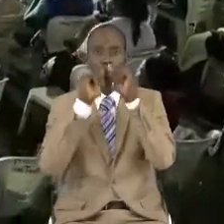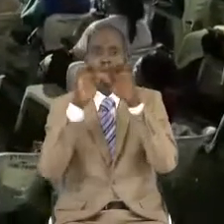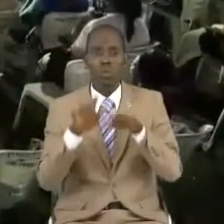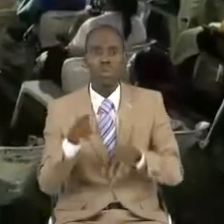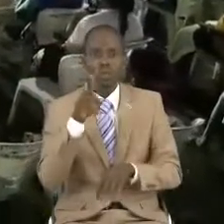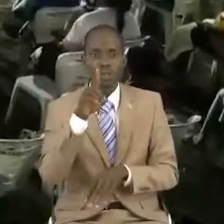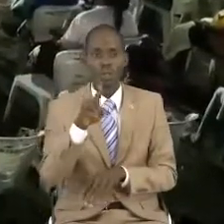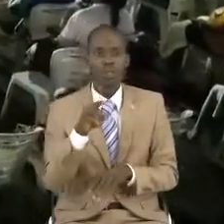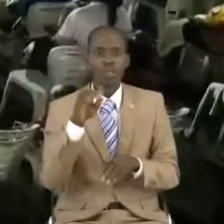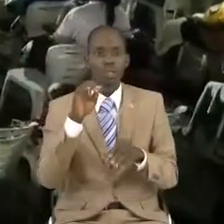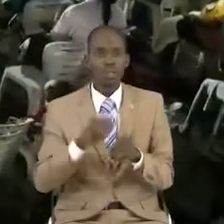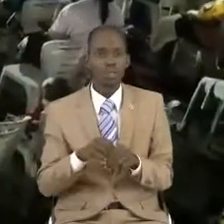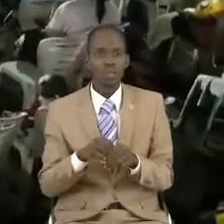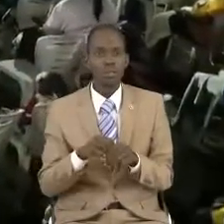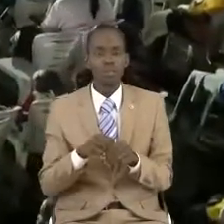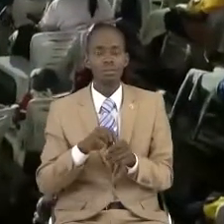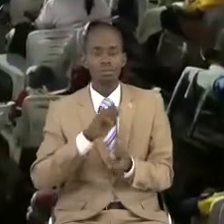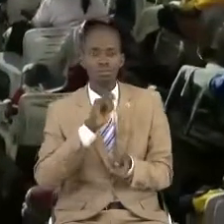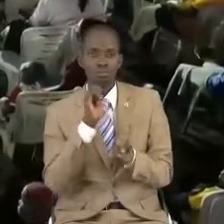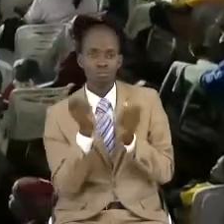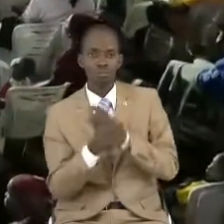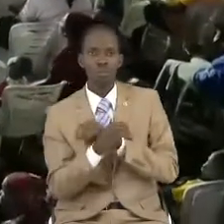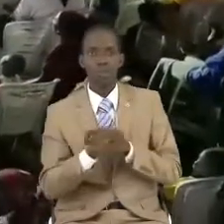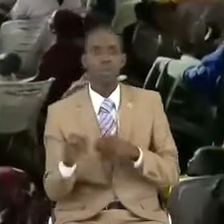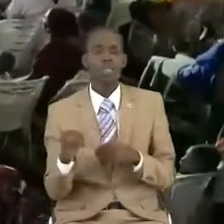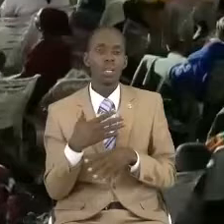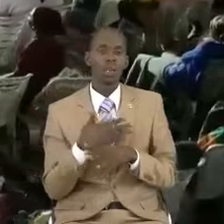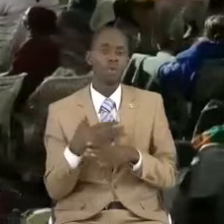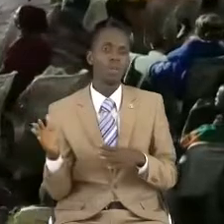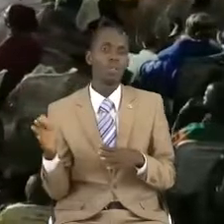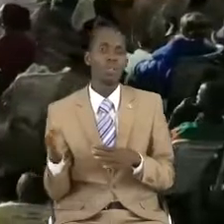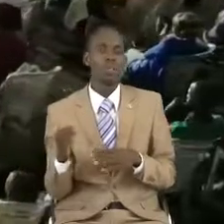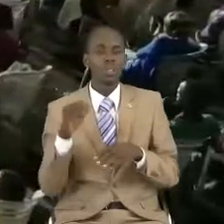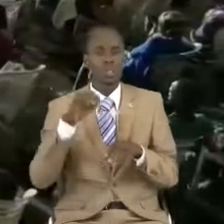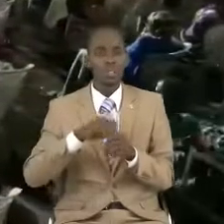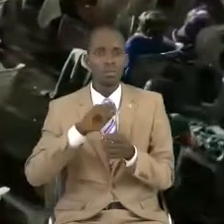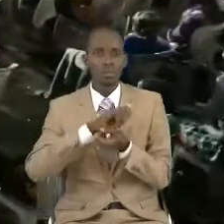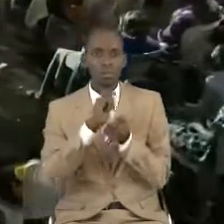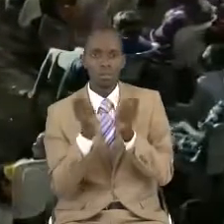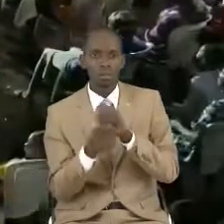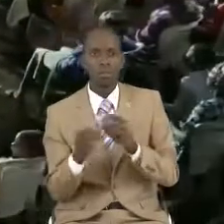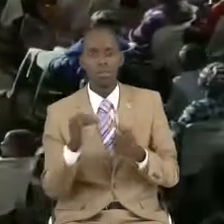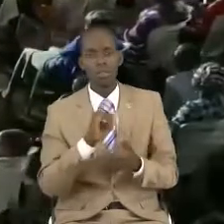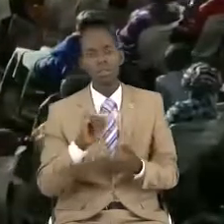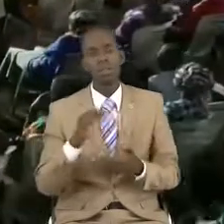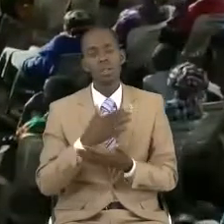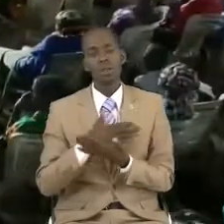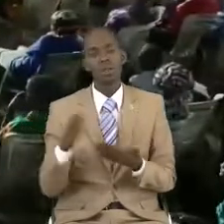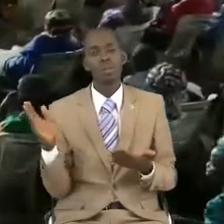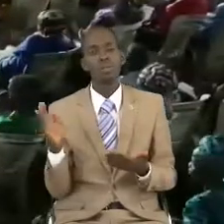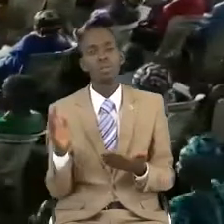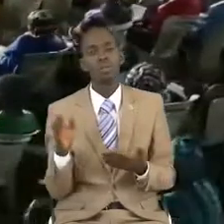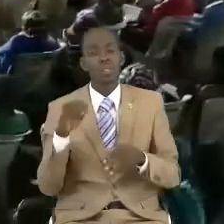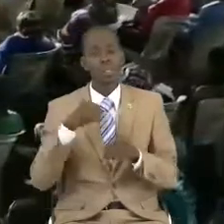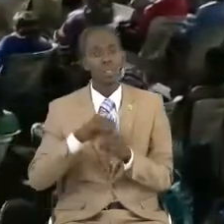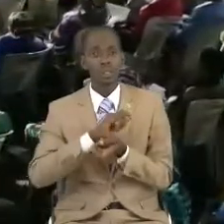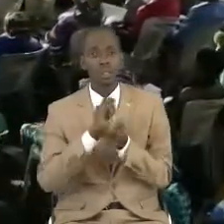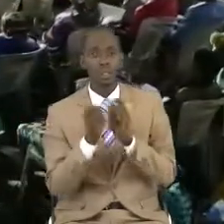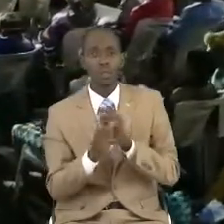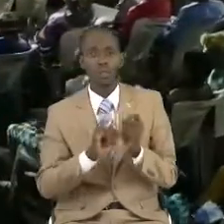turning away look at that in turning away in turning